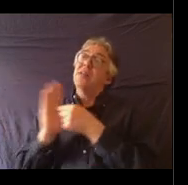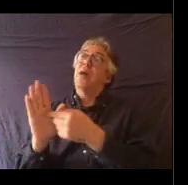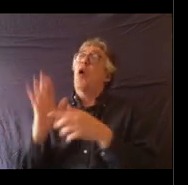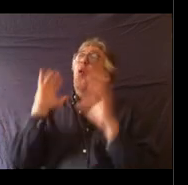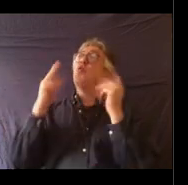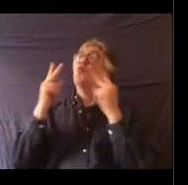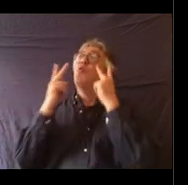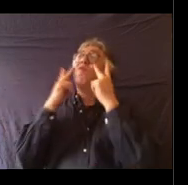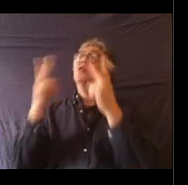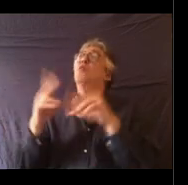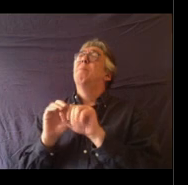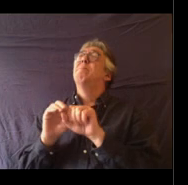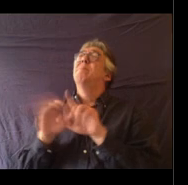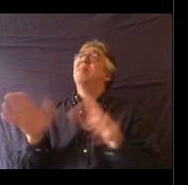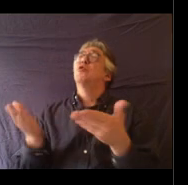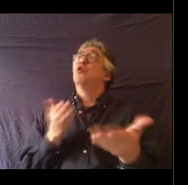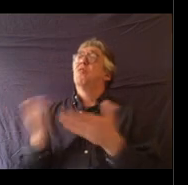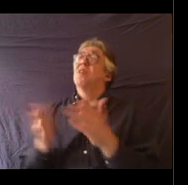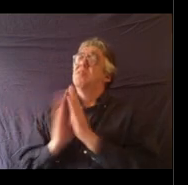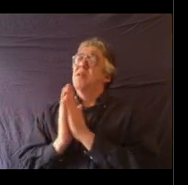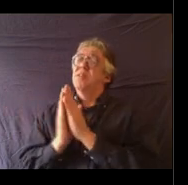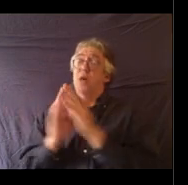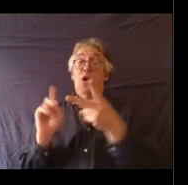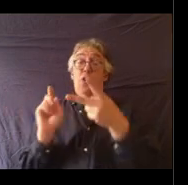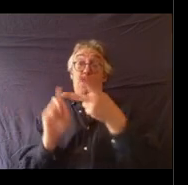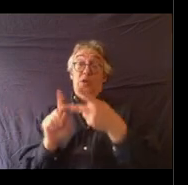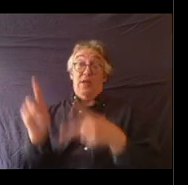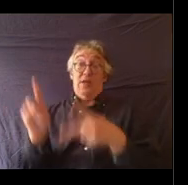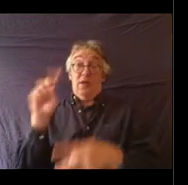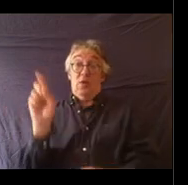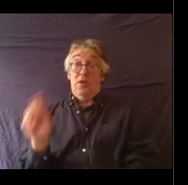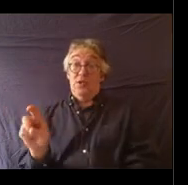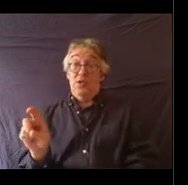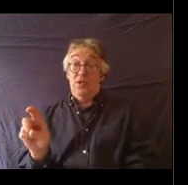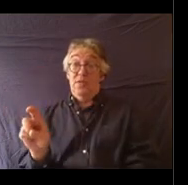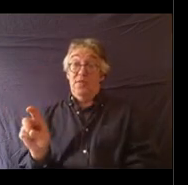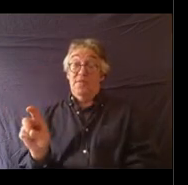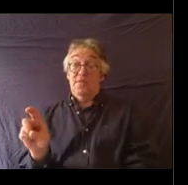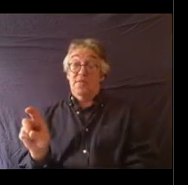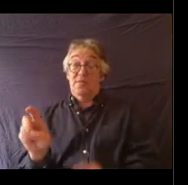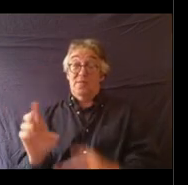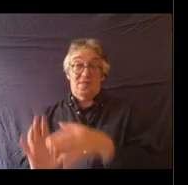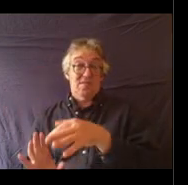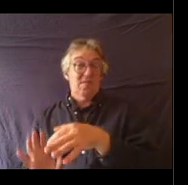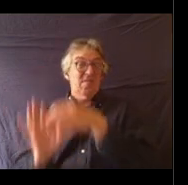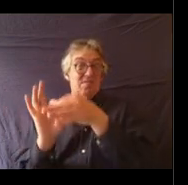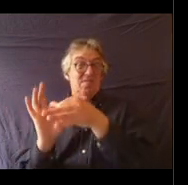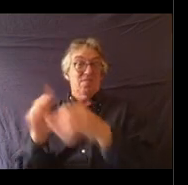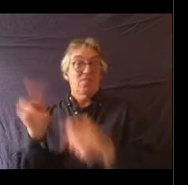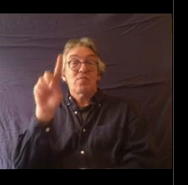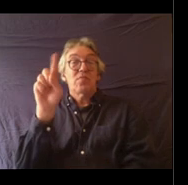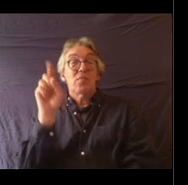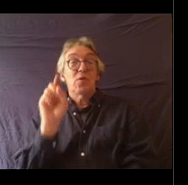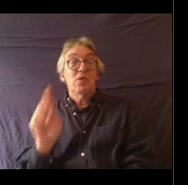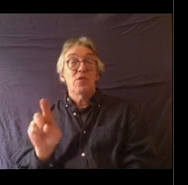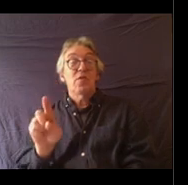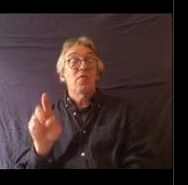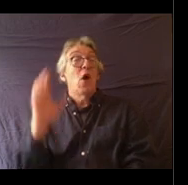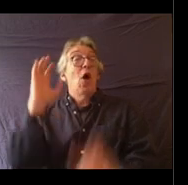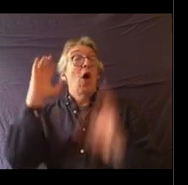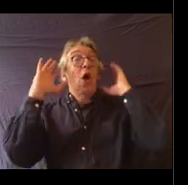services, please? And the second question that is also related to that is that a question about audio description for